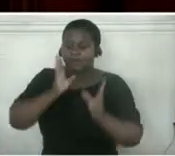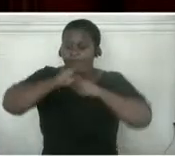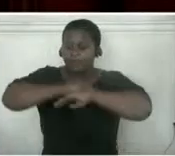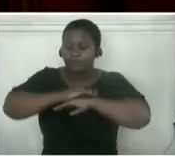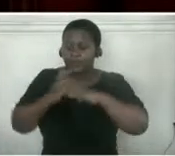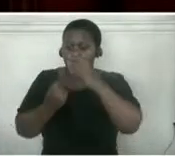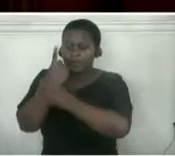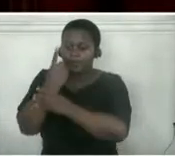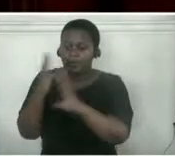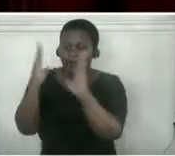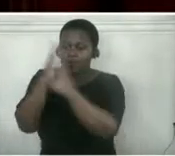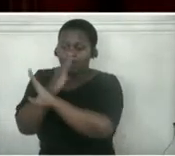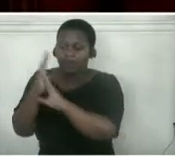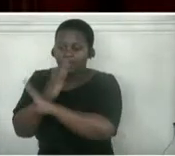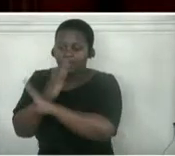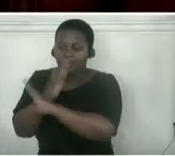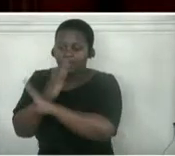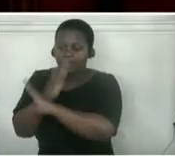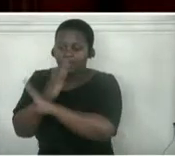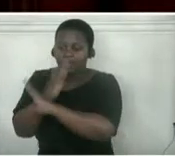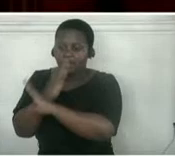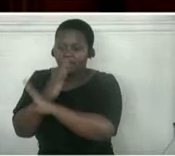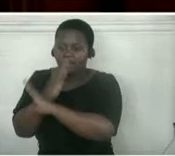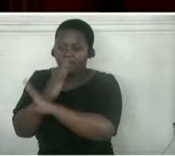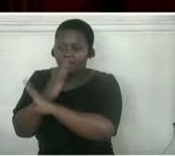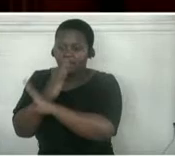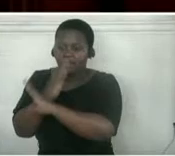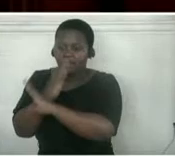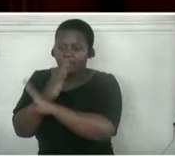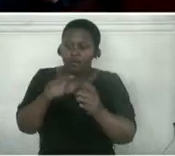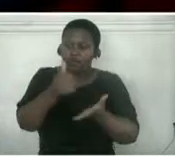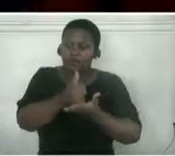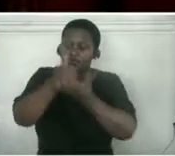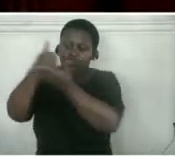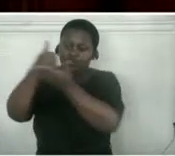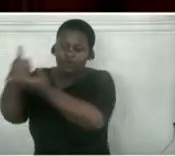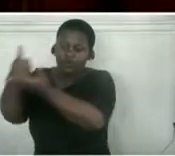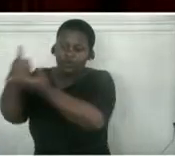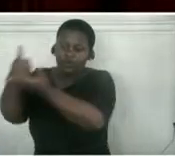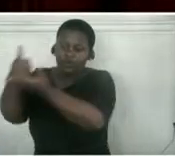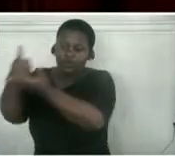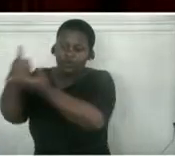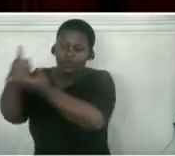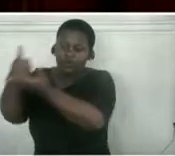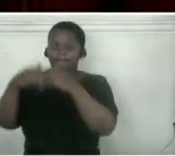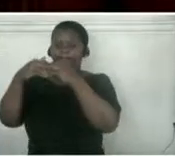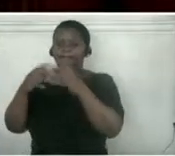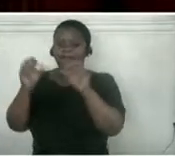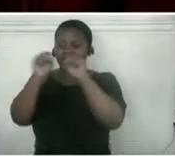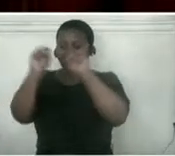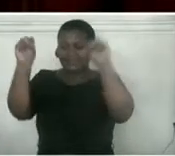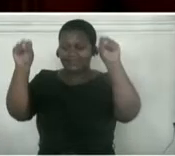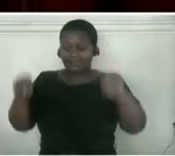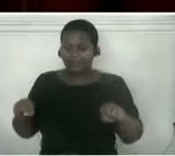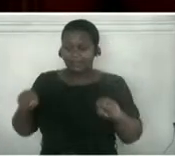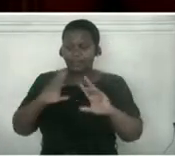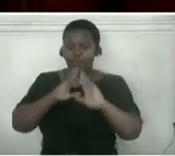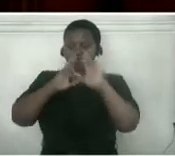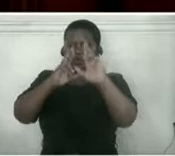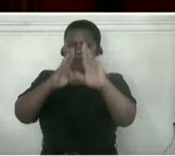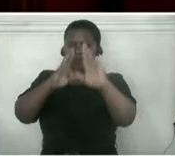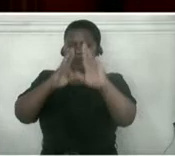sector nayo sayilekelela ngokwakha isystem yokureporta